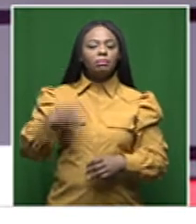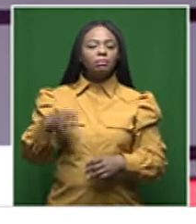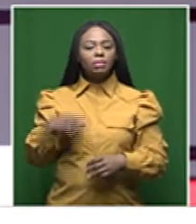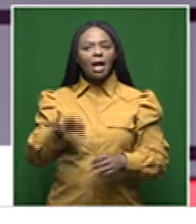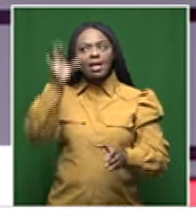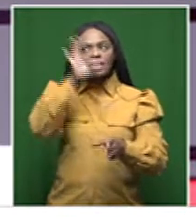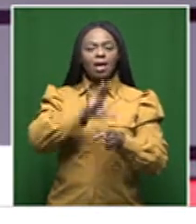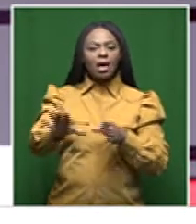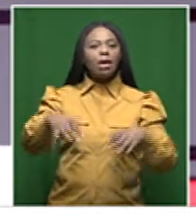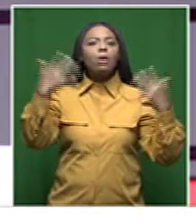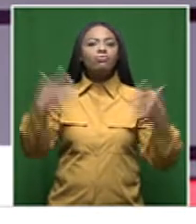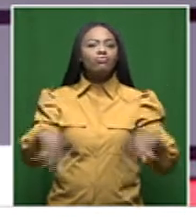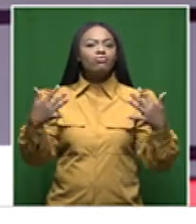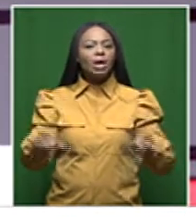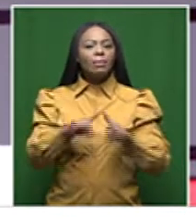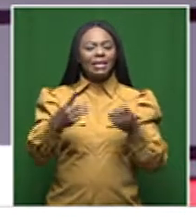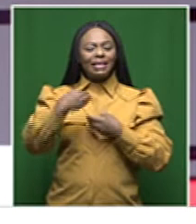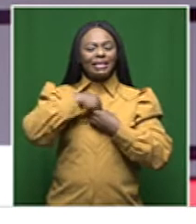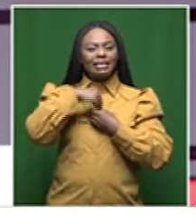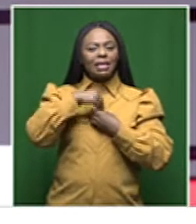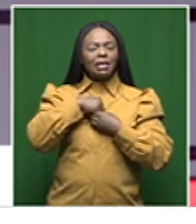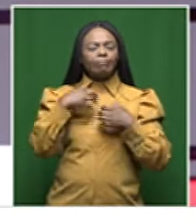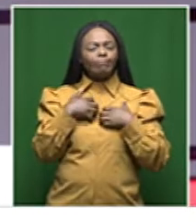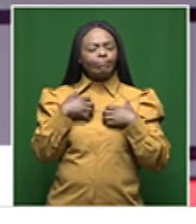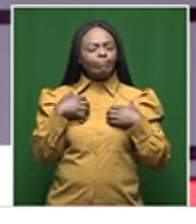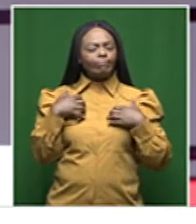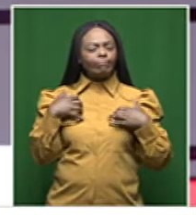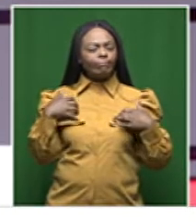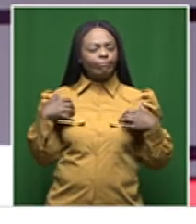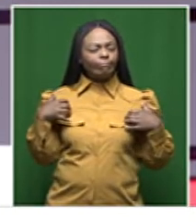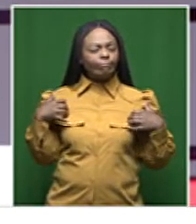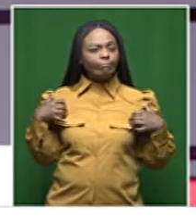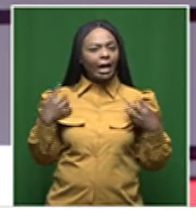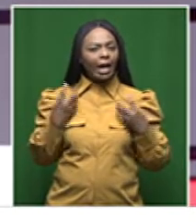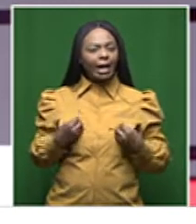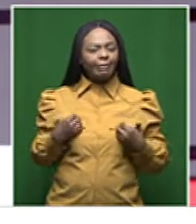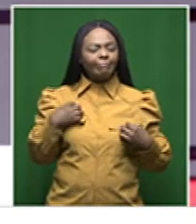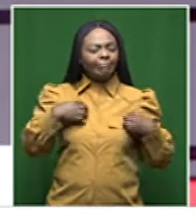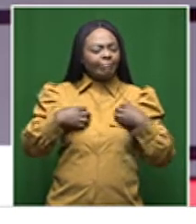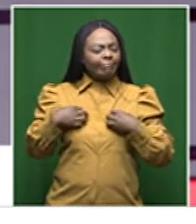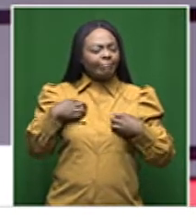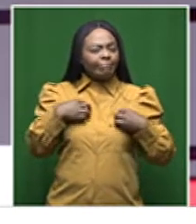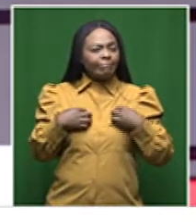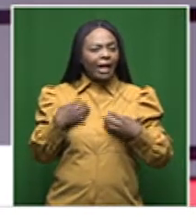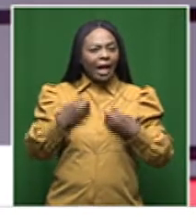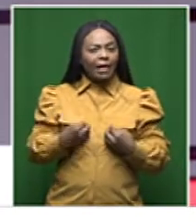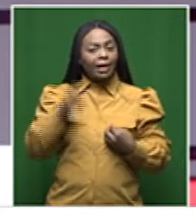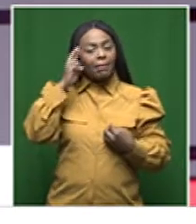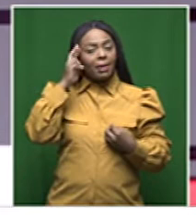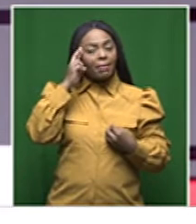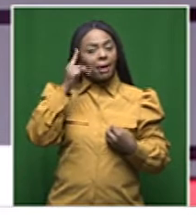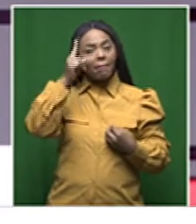career, whereas deep inside, I was going through this struggle. So, and you remember, especially in Black